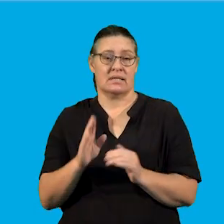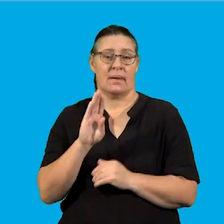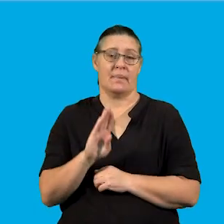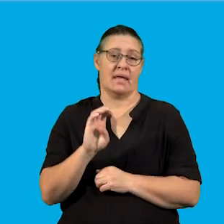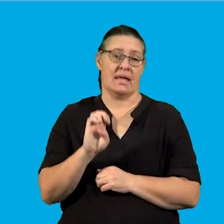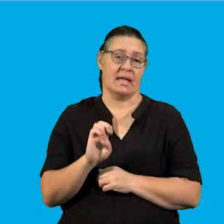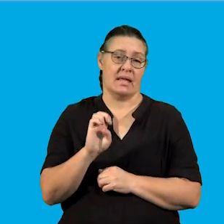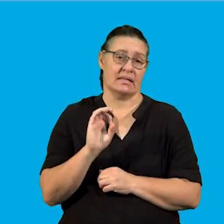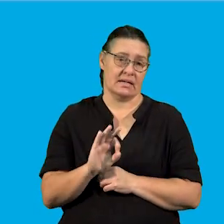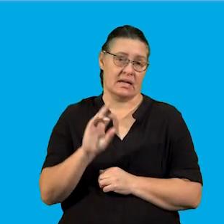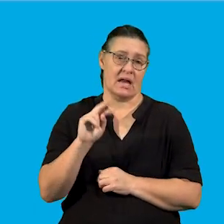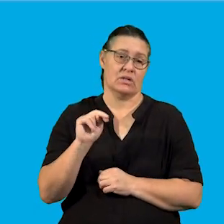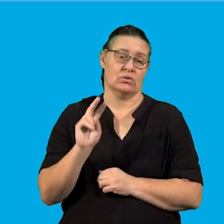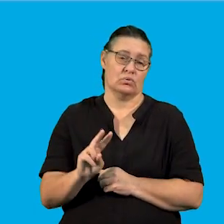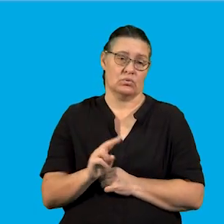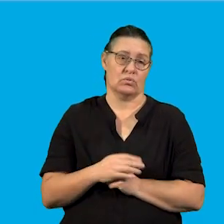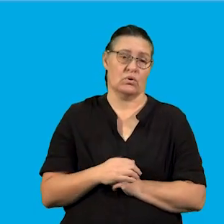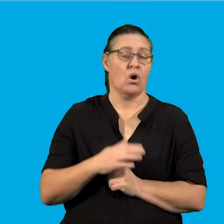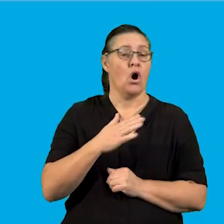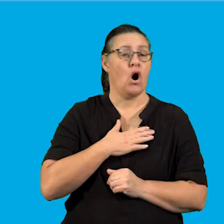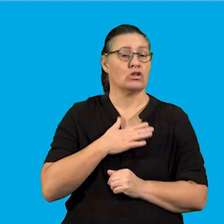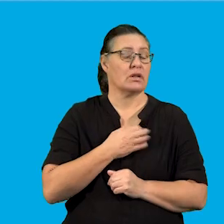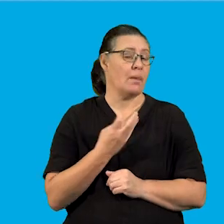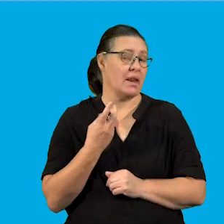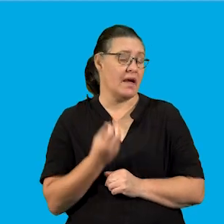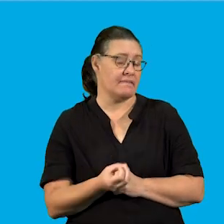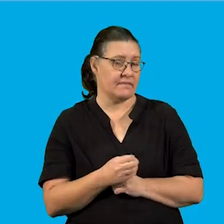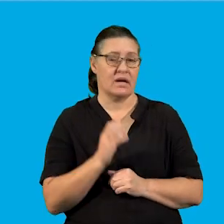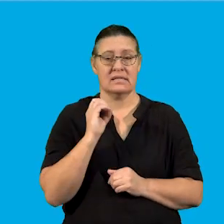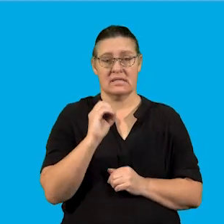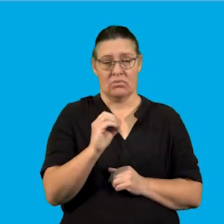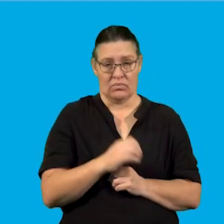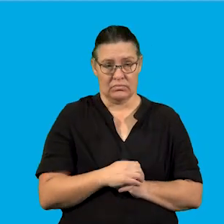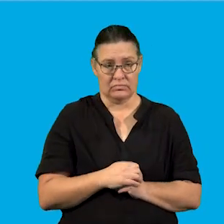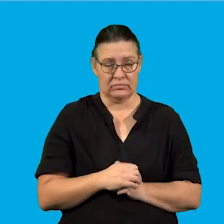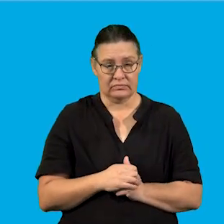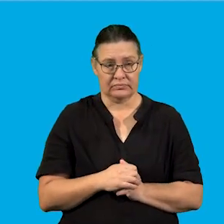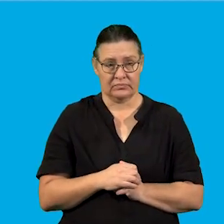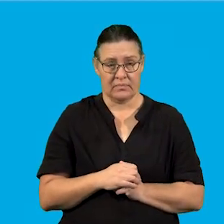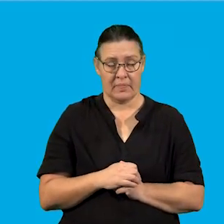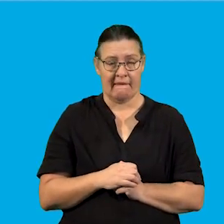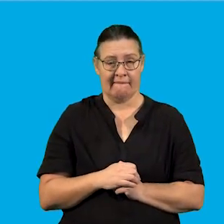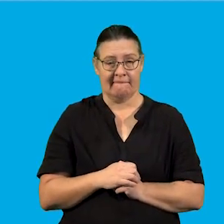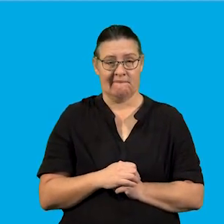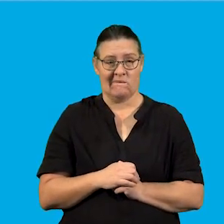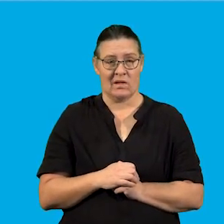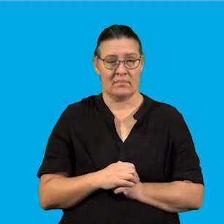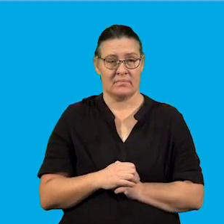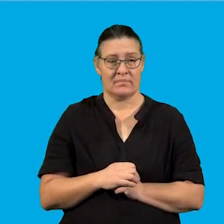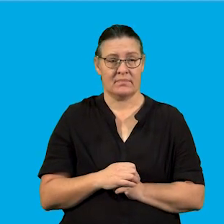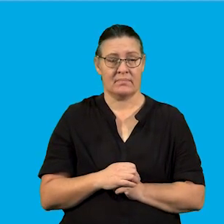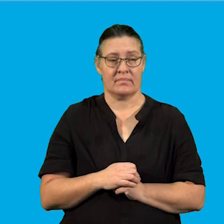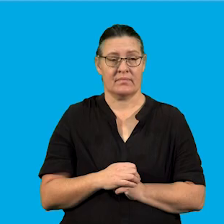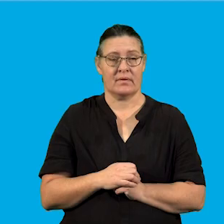compound, Be3N2. How many oxygen atoms do we have here? There's no O in this compound, so that's going to be